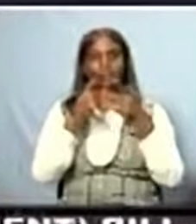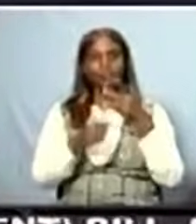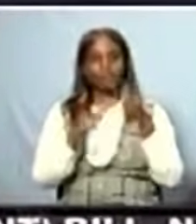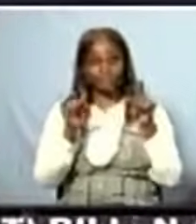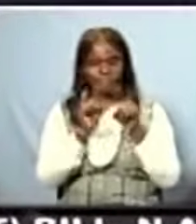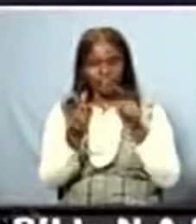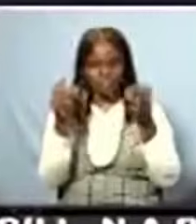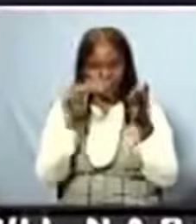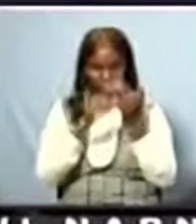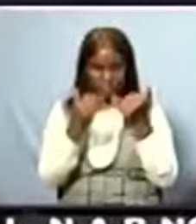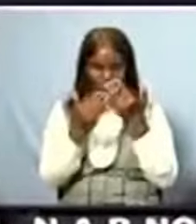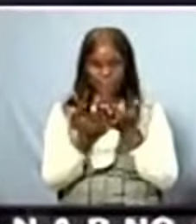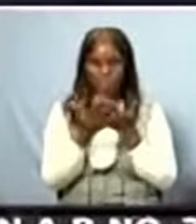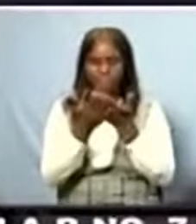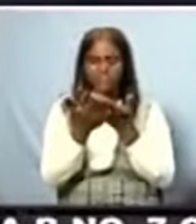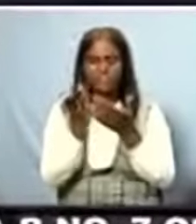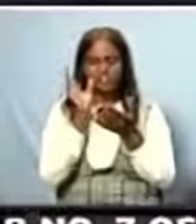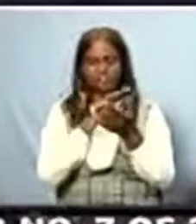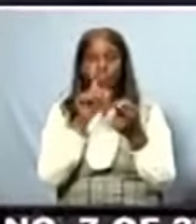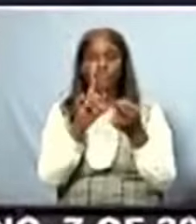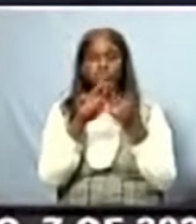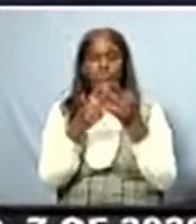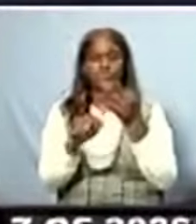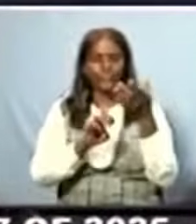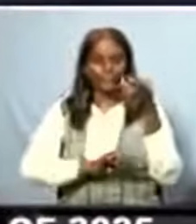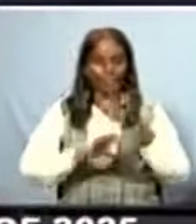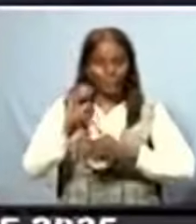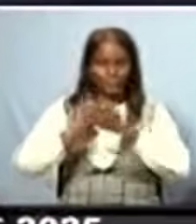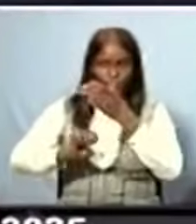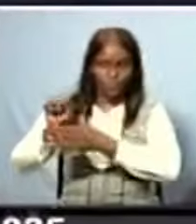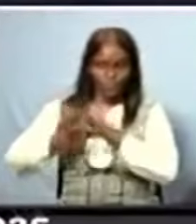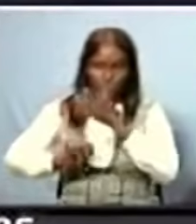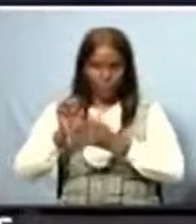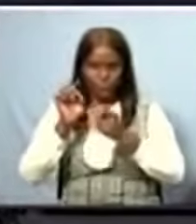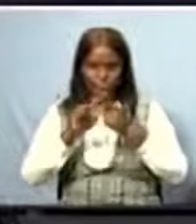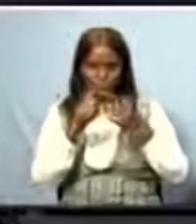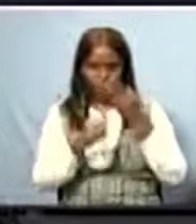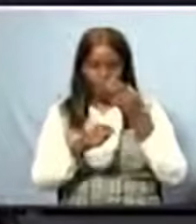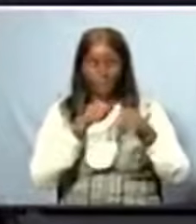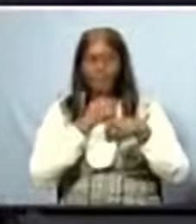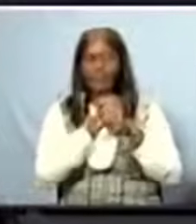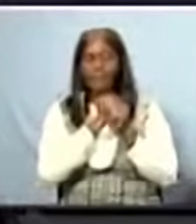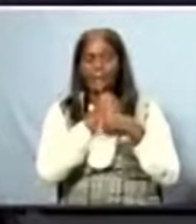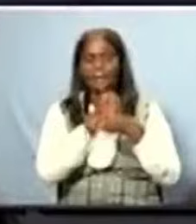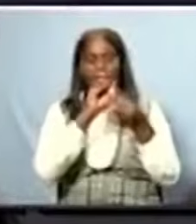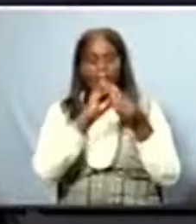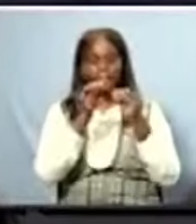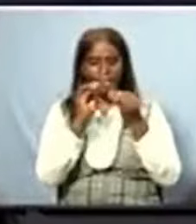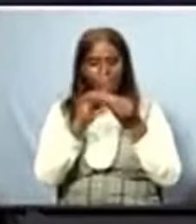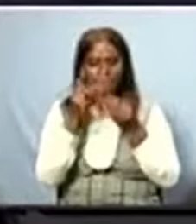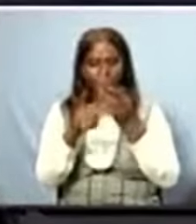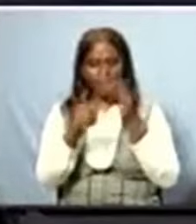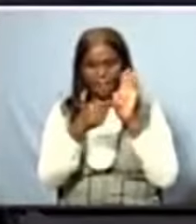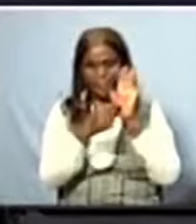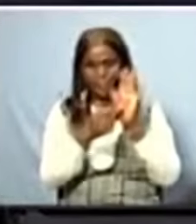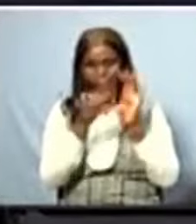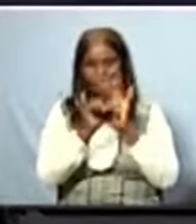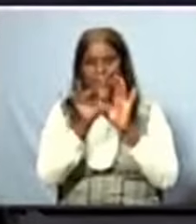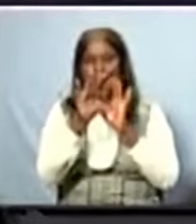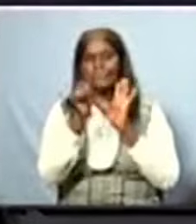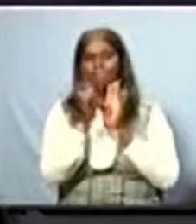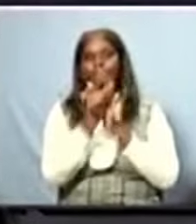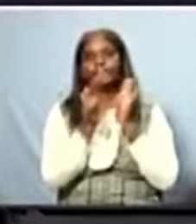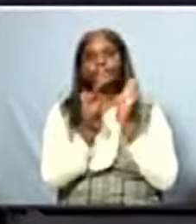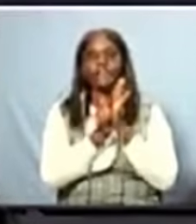and again submitted to the executive to inform the number that is indicated in the bill.